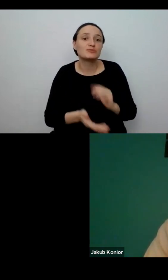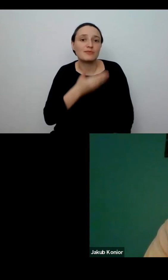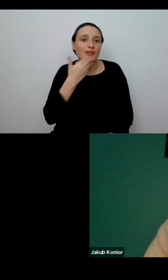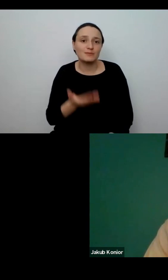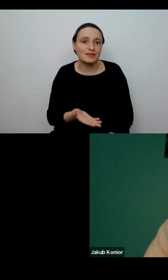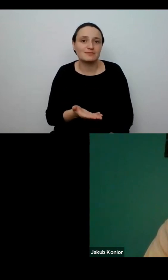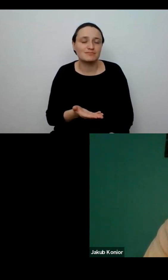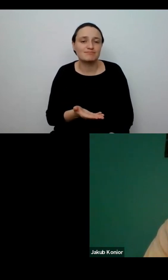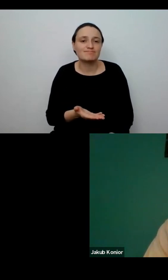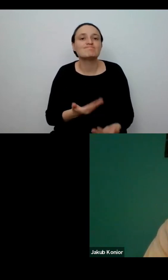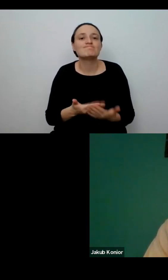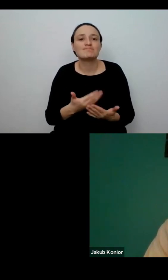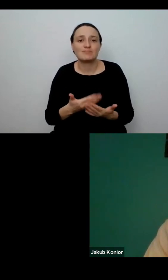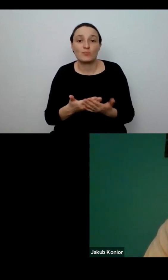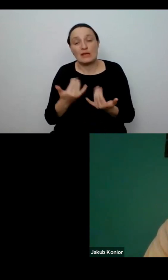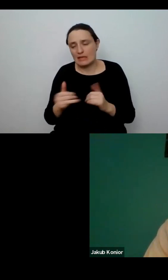It's